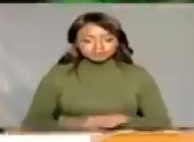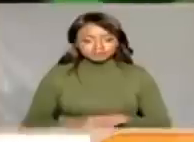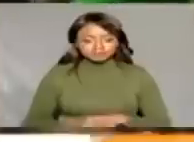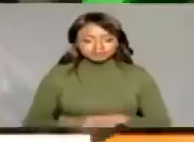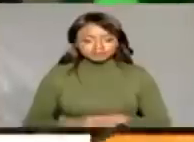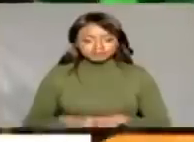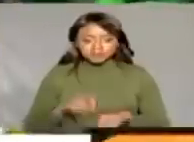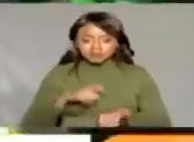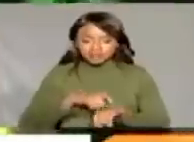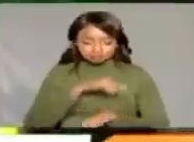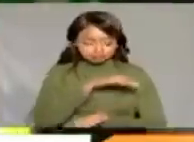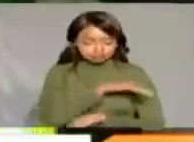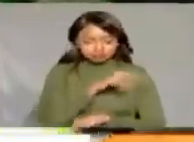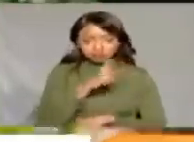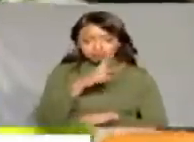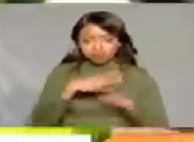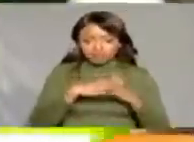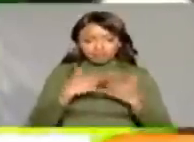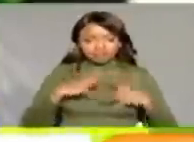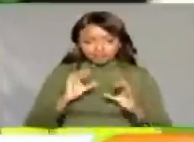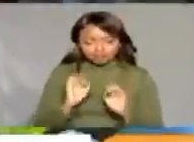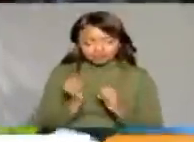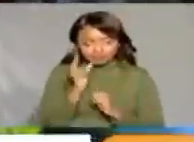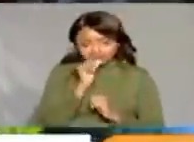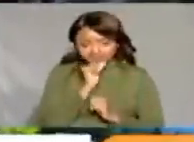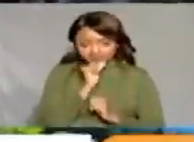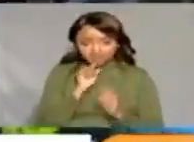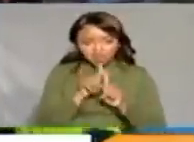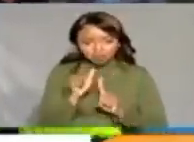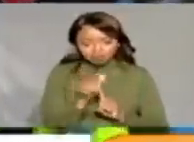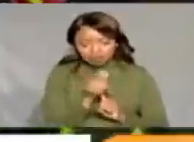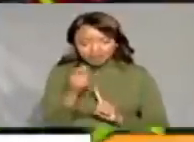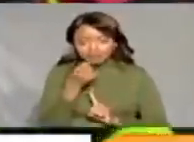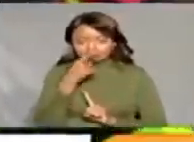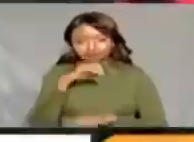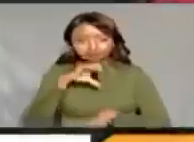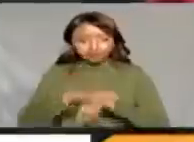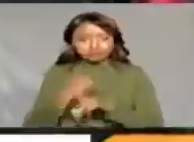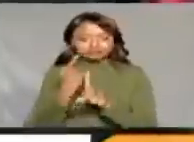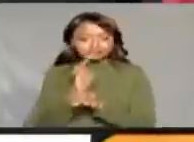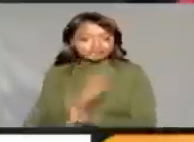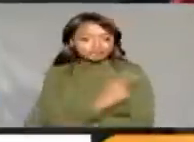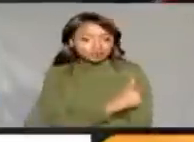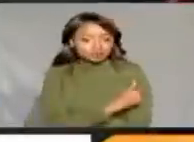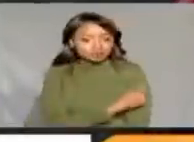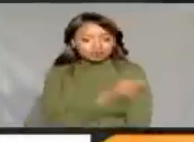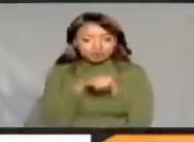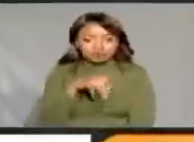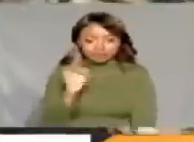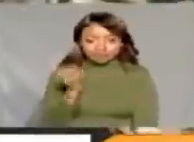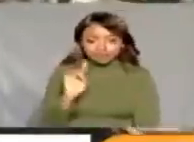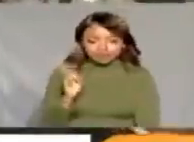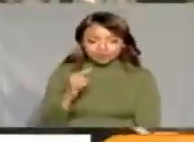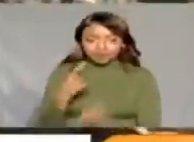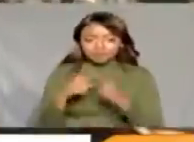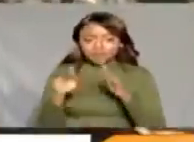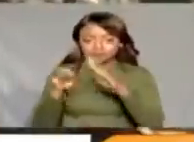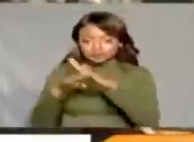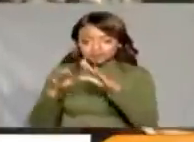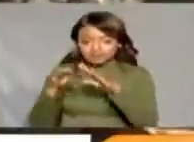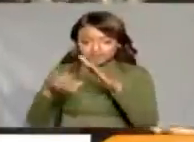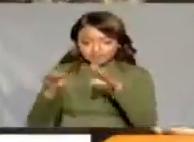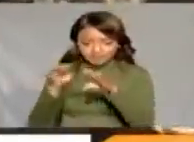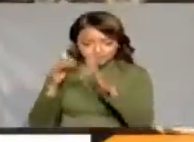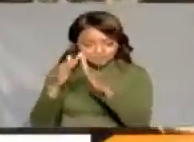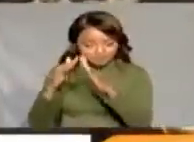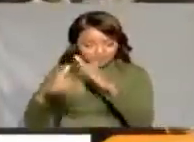By evening, 29 people had been rescued, with some receiving treatment at various hospitals in Nairobi. The building collapse has so